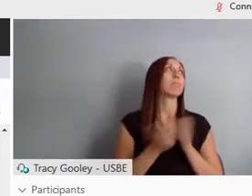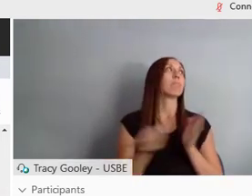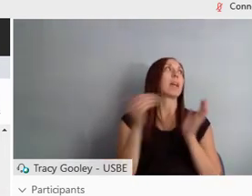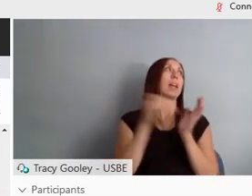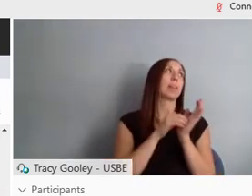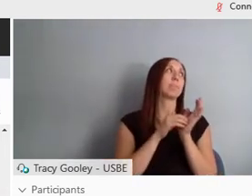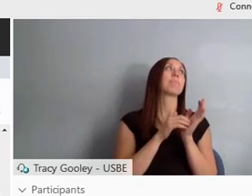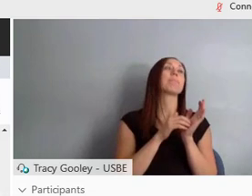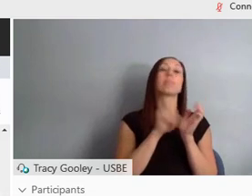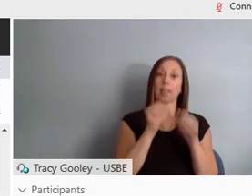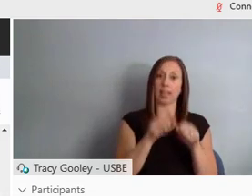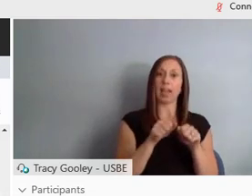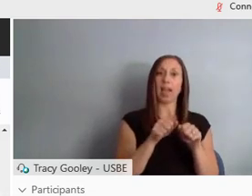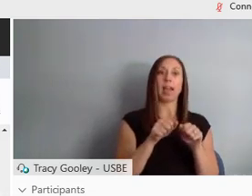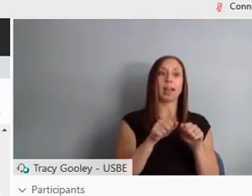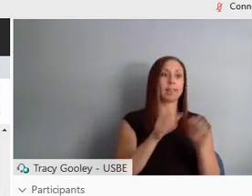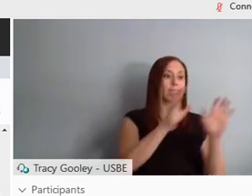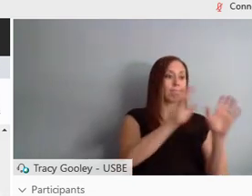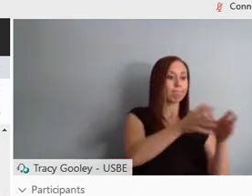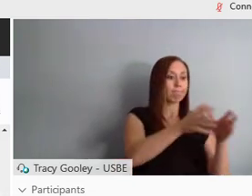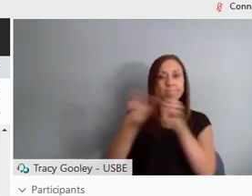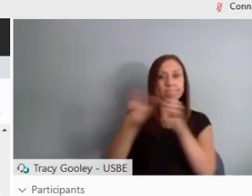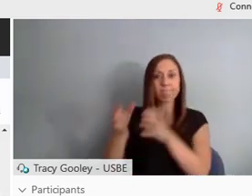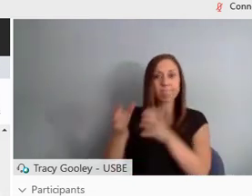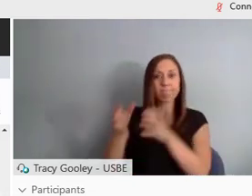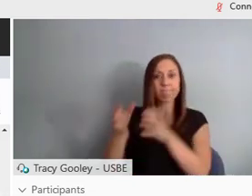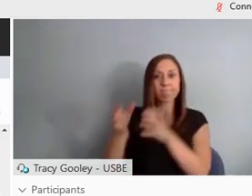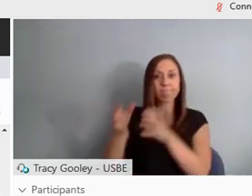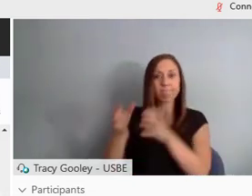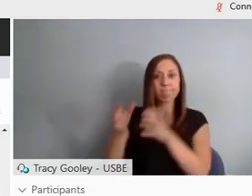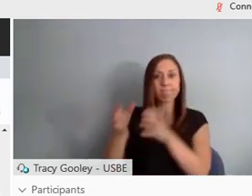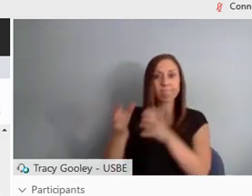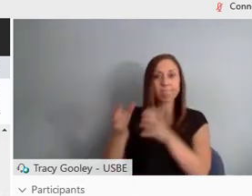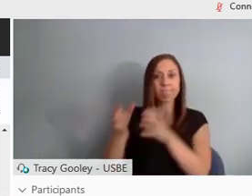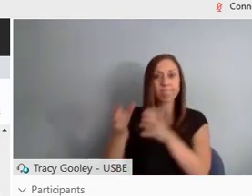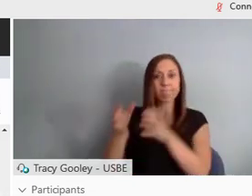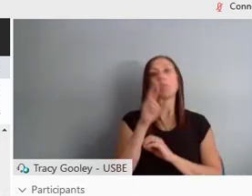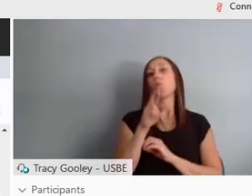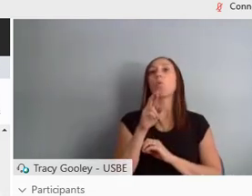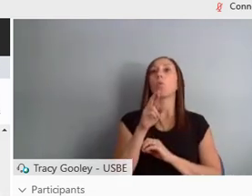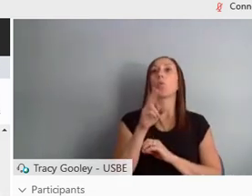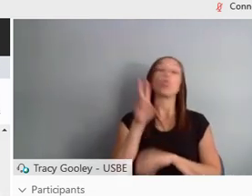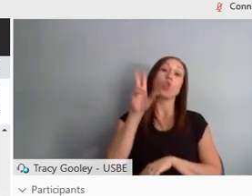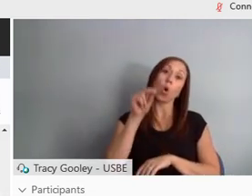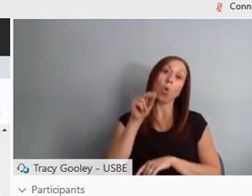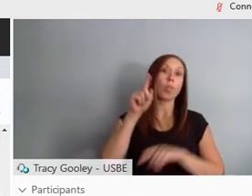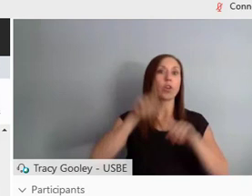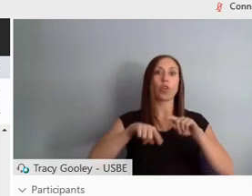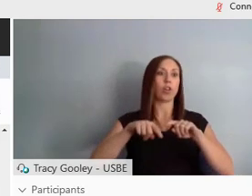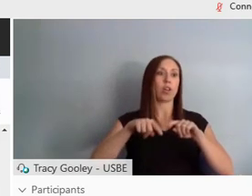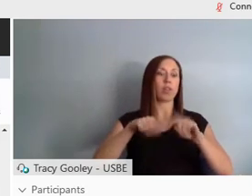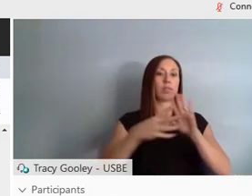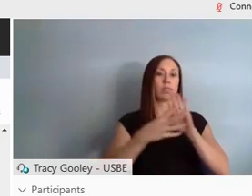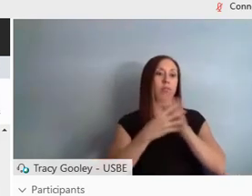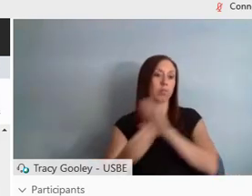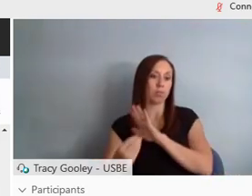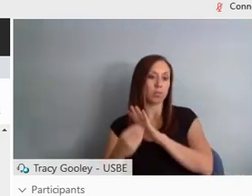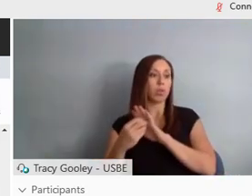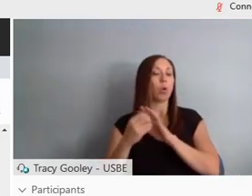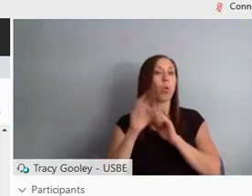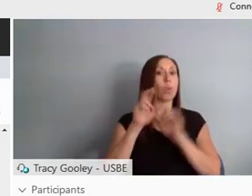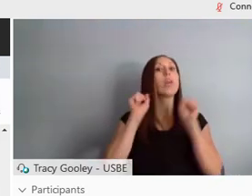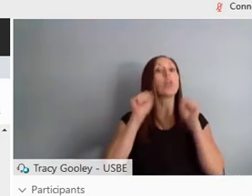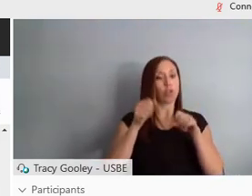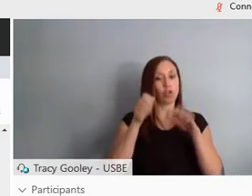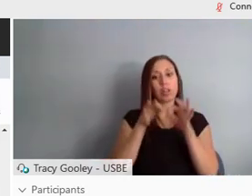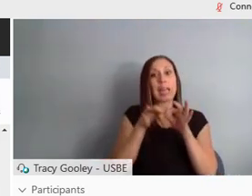This one, yes, they could sort correctly for question 13. No, they could not duplicate, but yes, they could extend. So